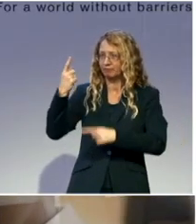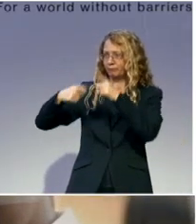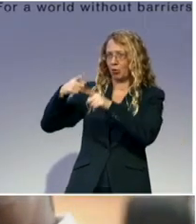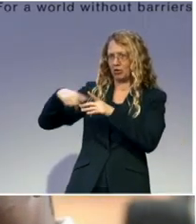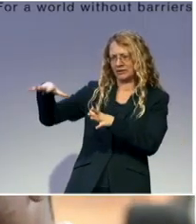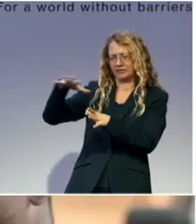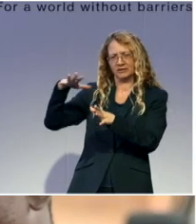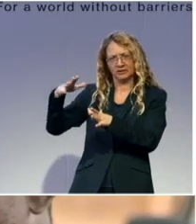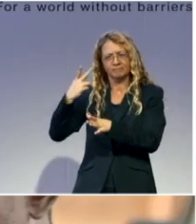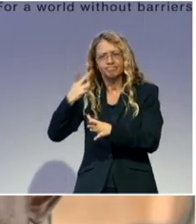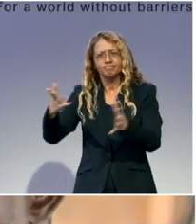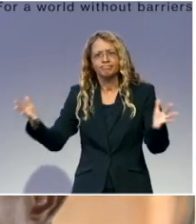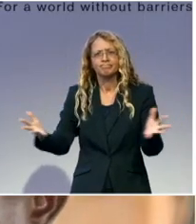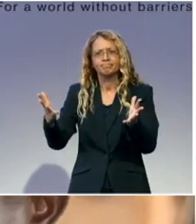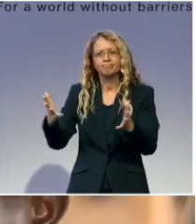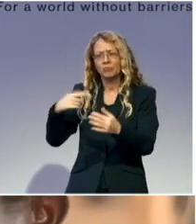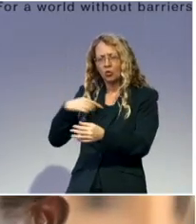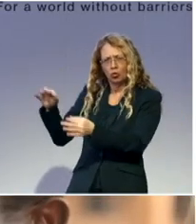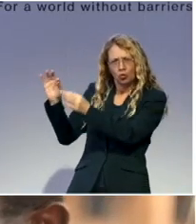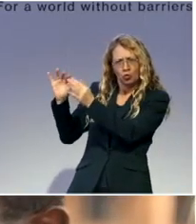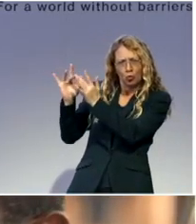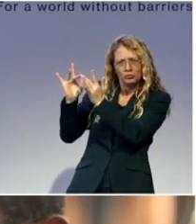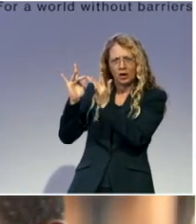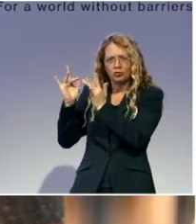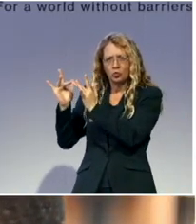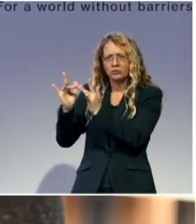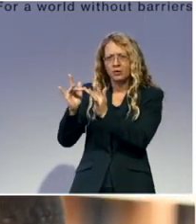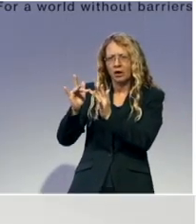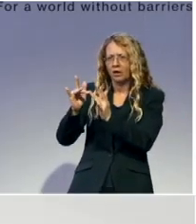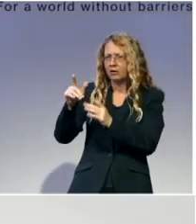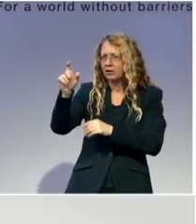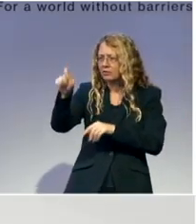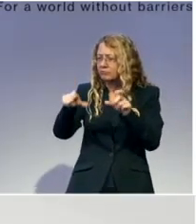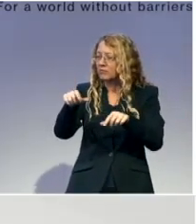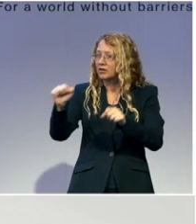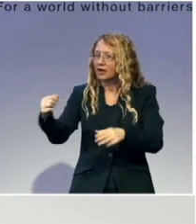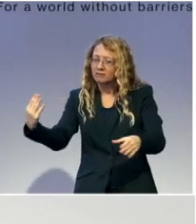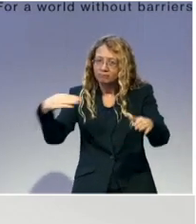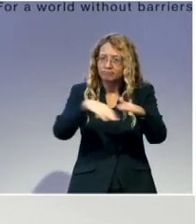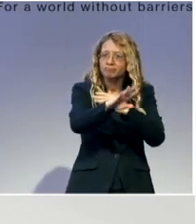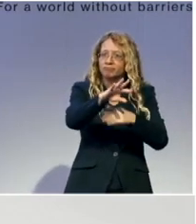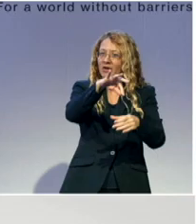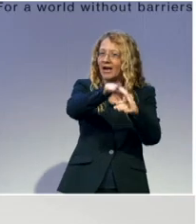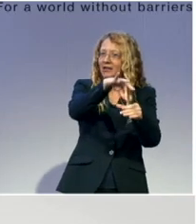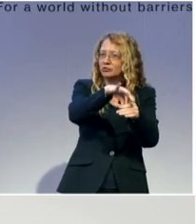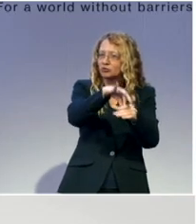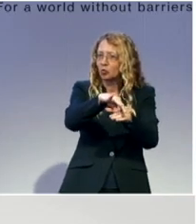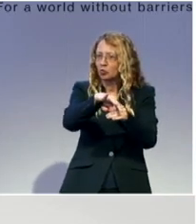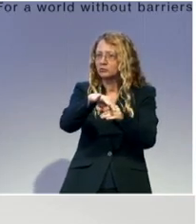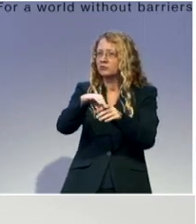election stakeholders, lobby political contestants, and hold public debates.